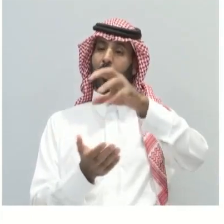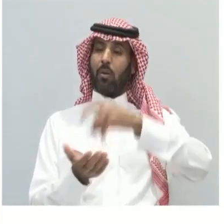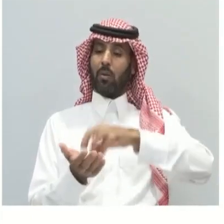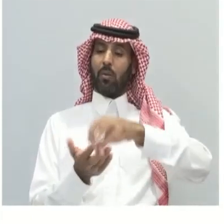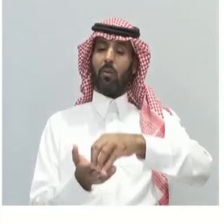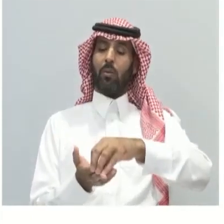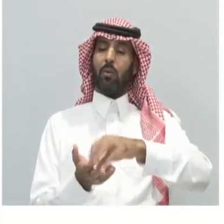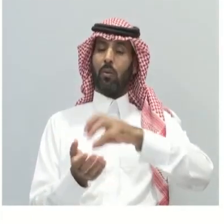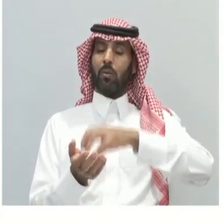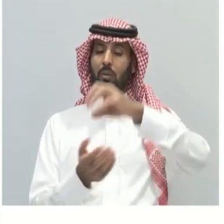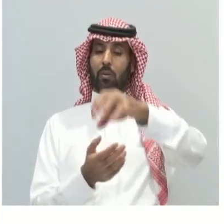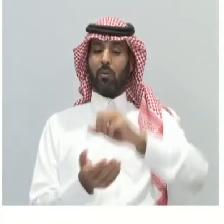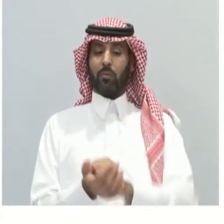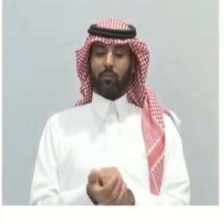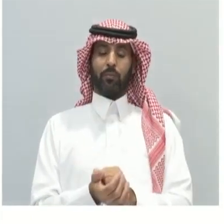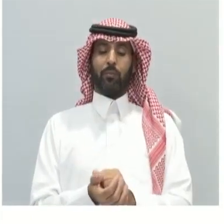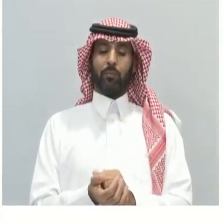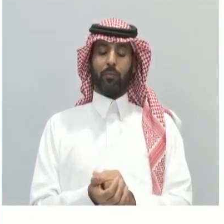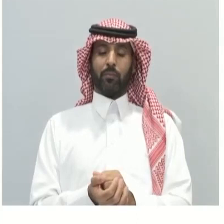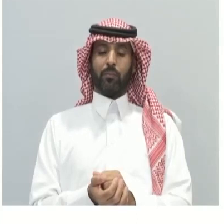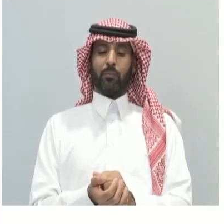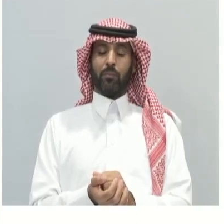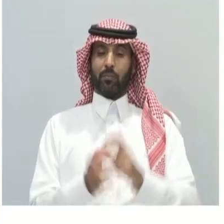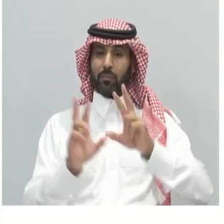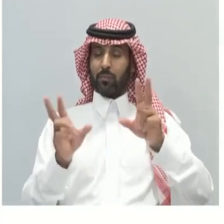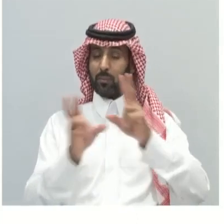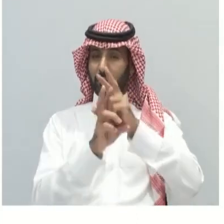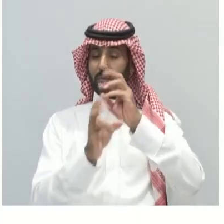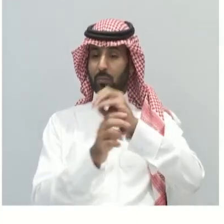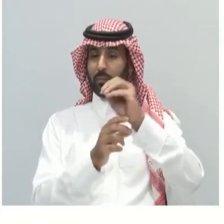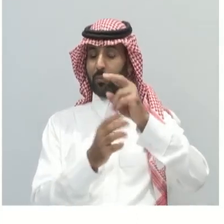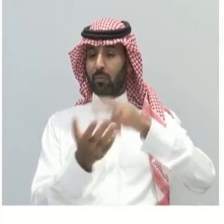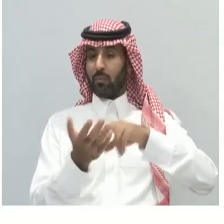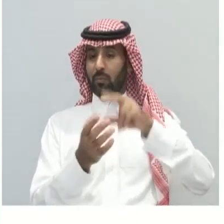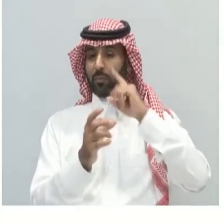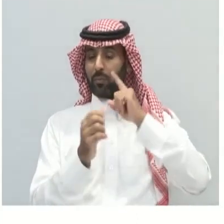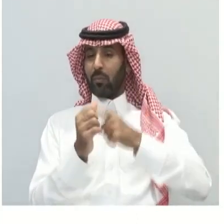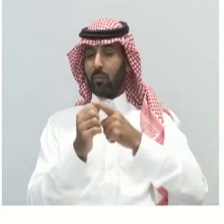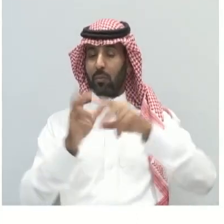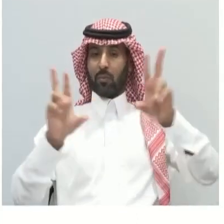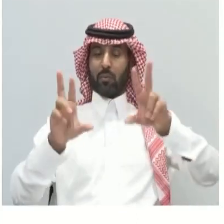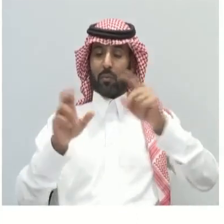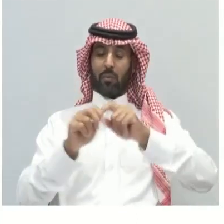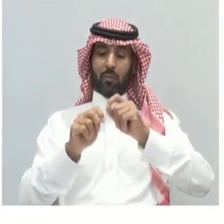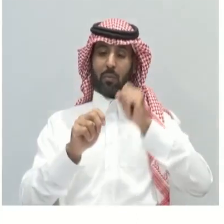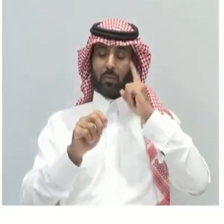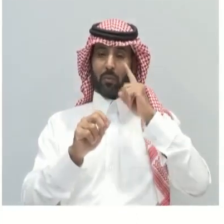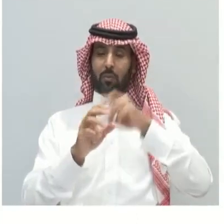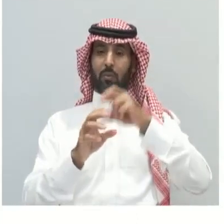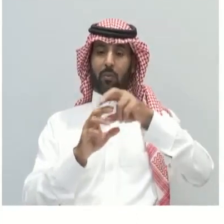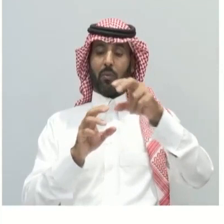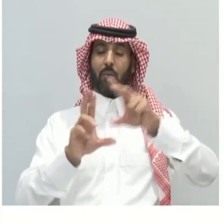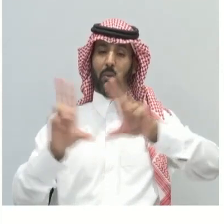something. Philo Farnsworth, 1906 to 1971, was the first inventor to transmit